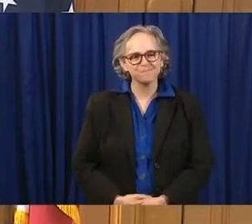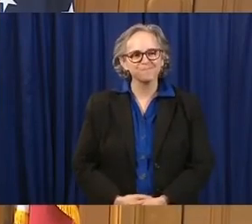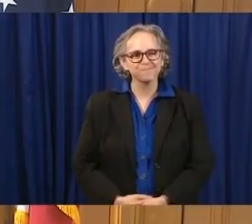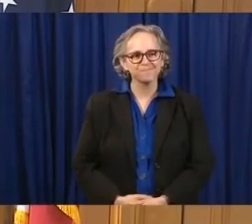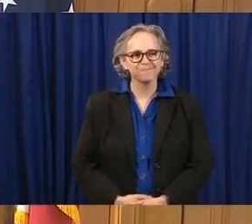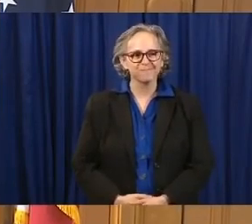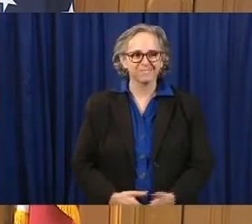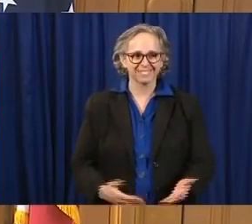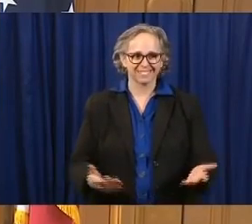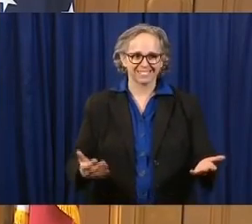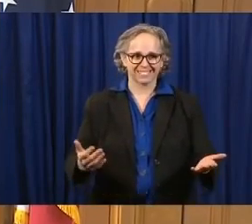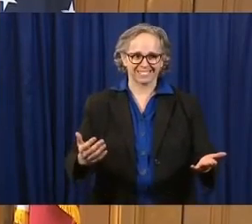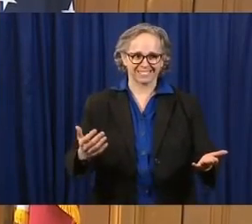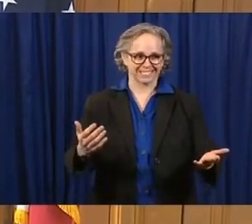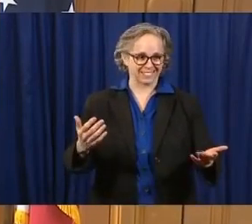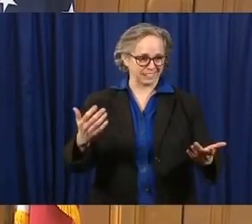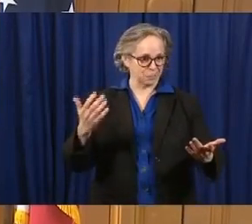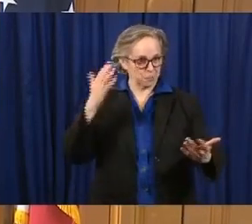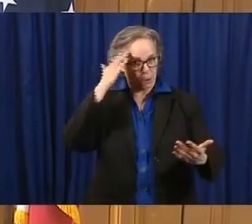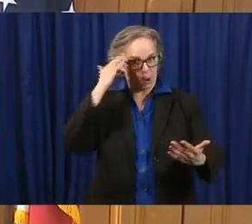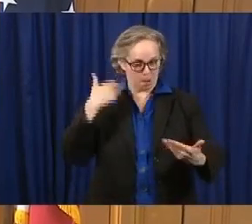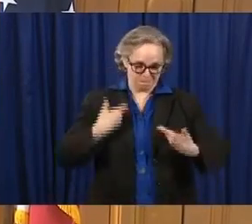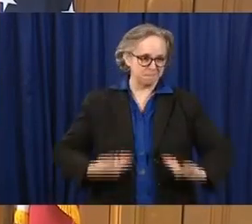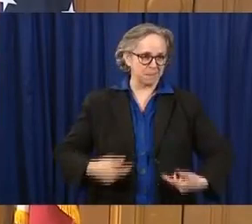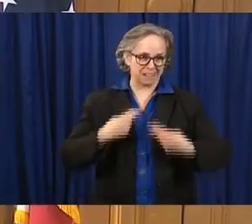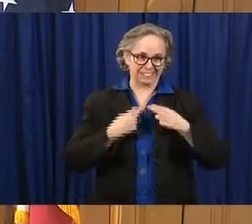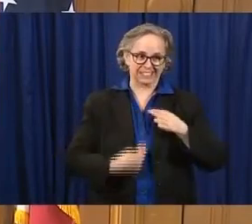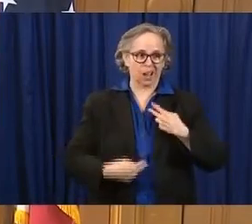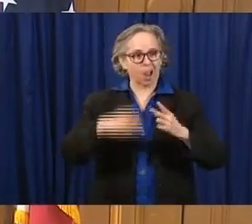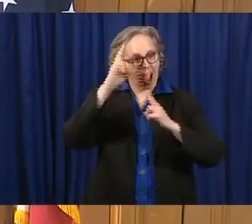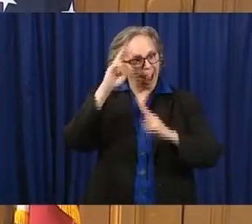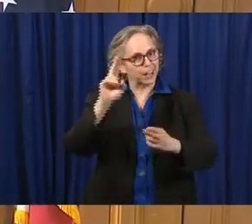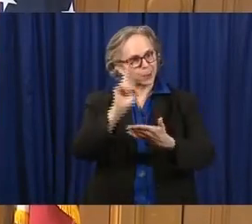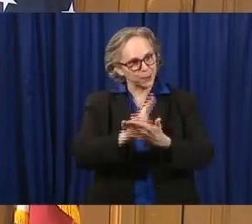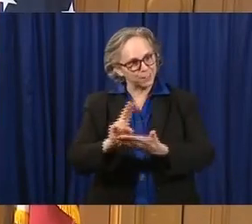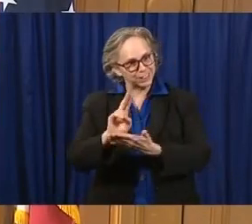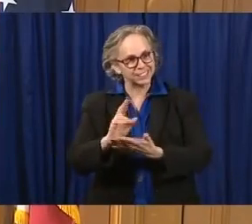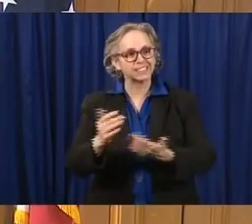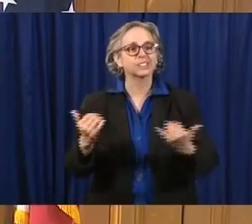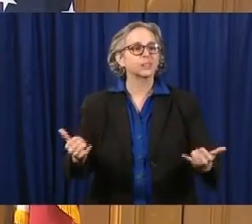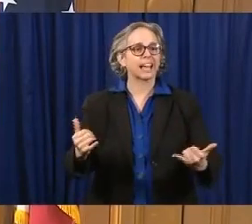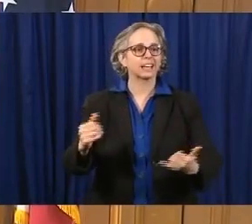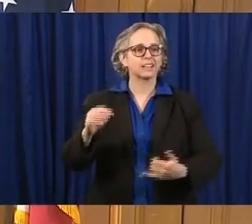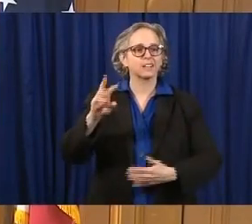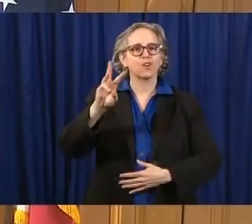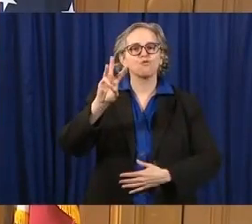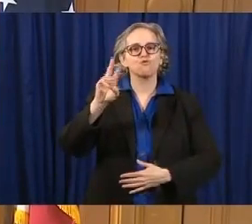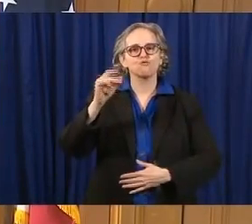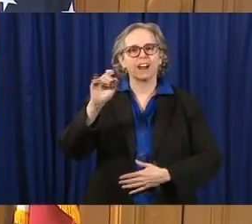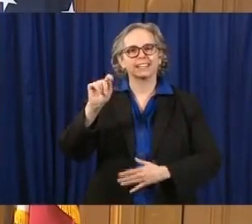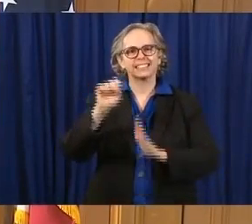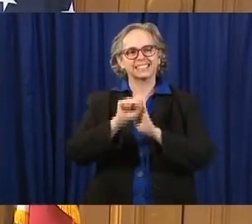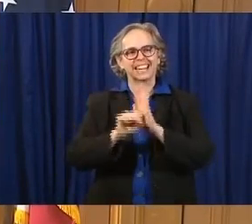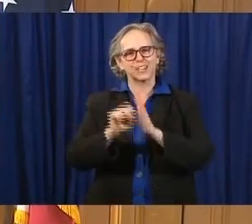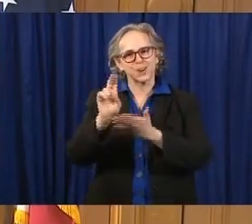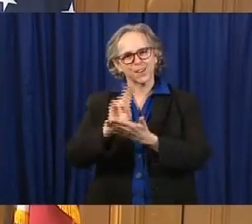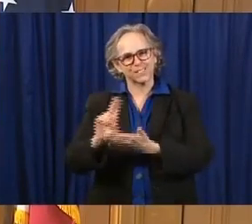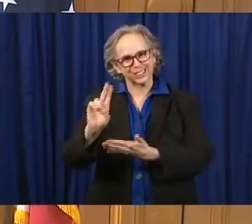of universities. Today I have Wright State University. Our